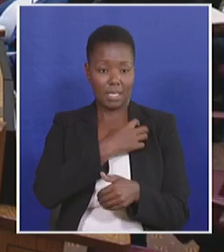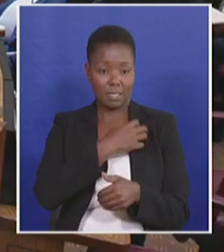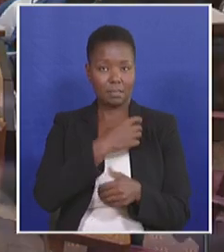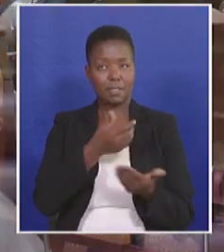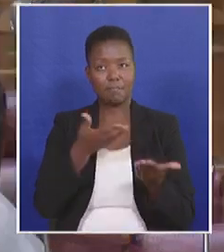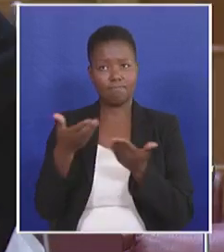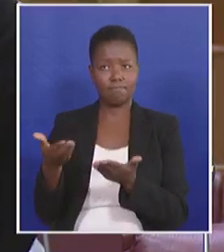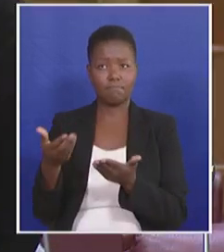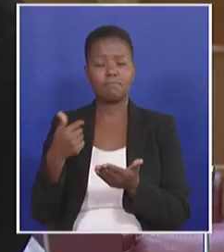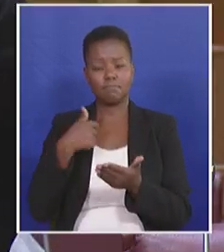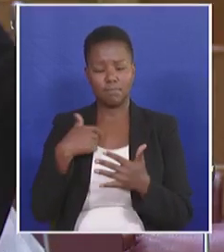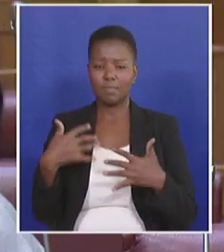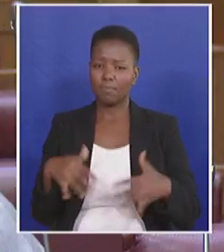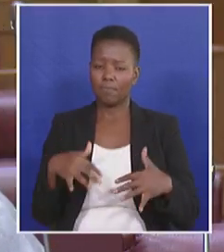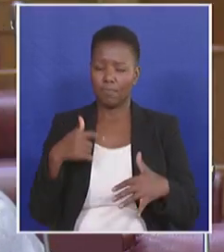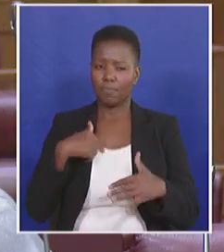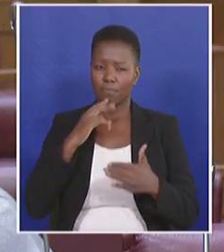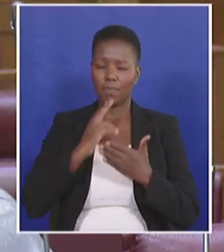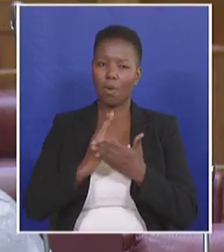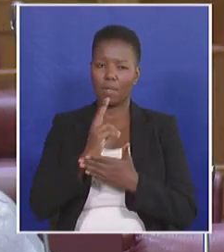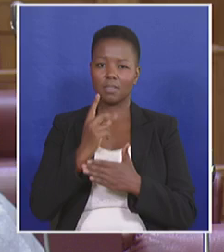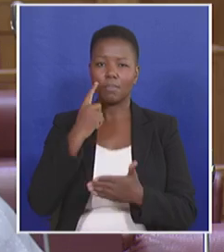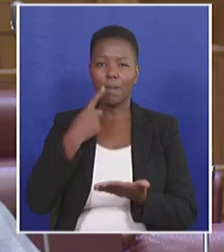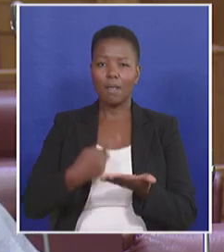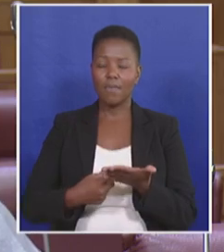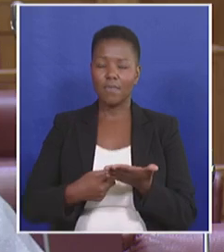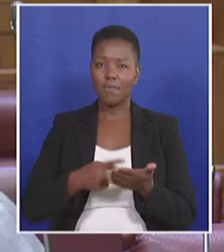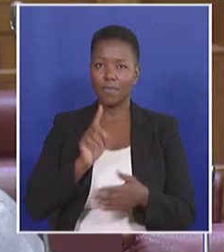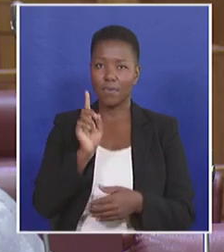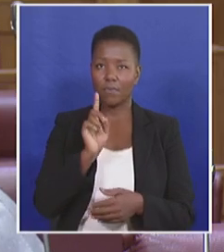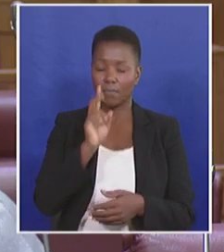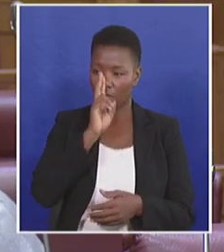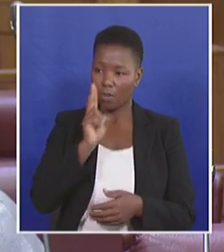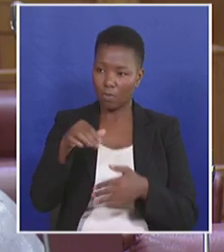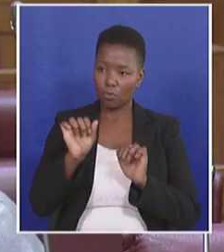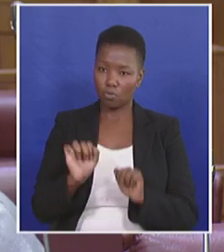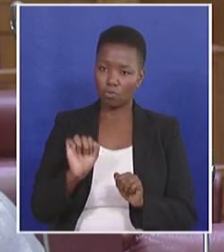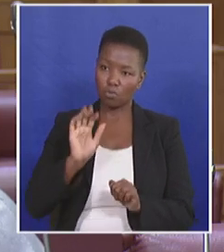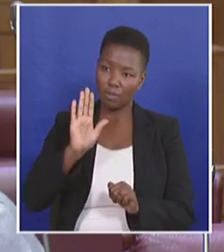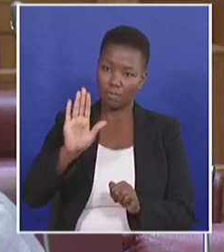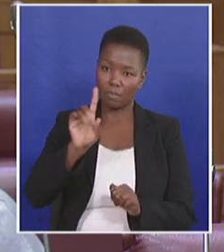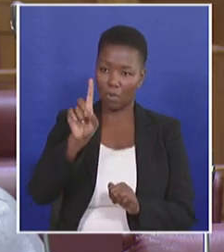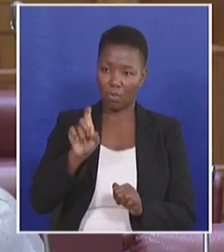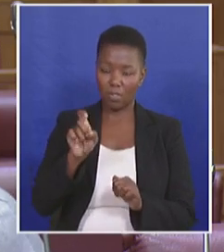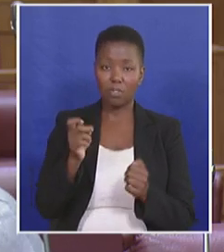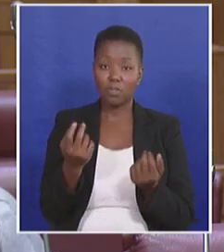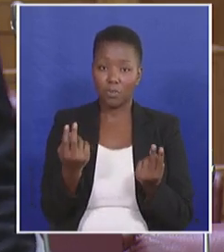I sincerely do believe, Honourable Chair, that that's essentially a new question, which